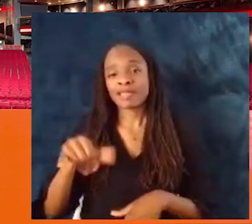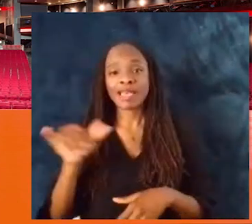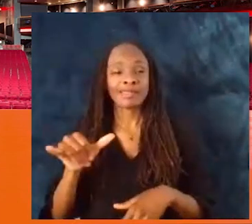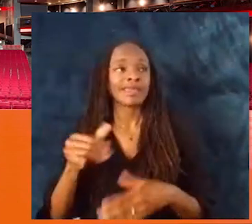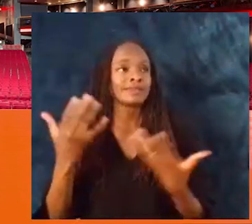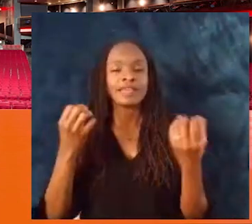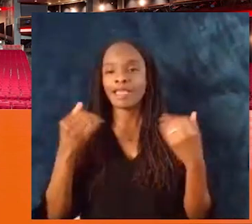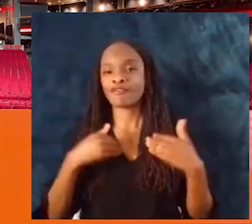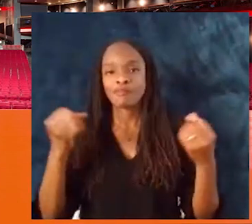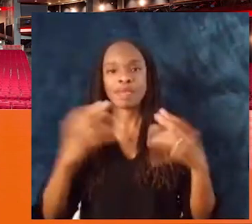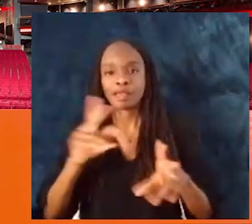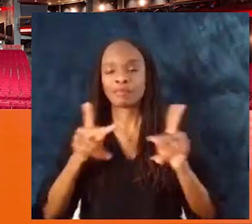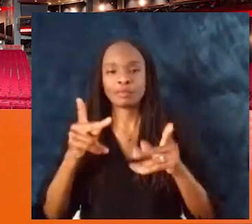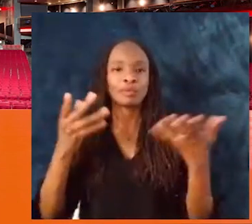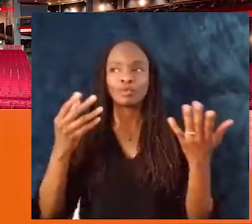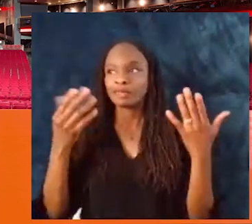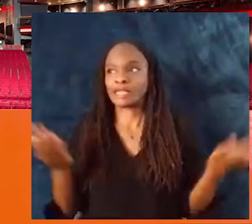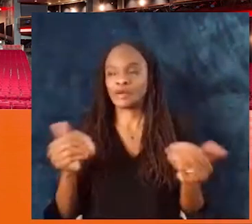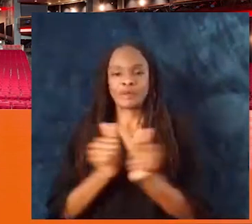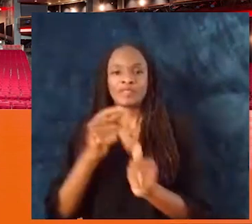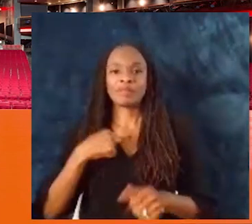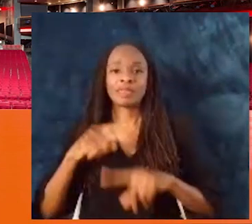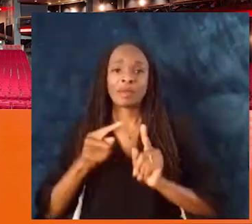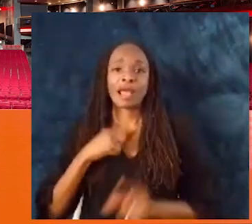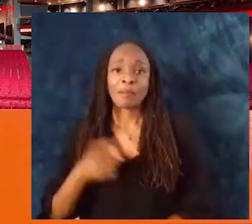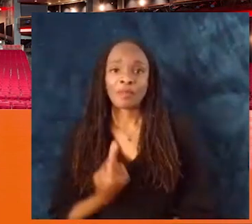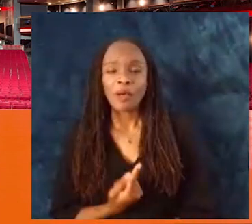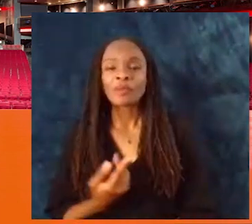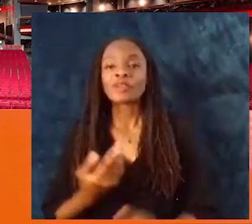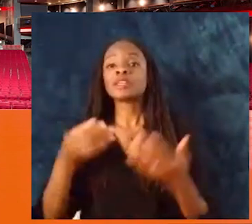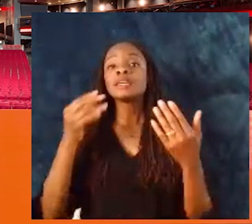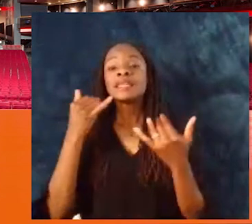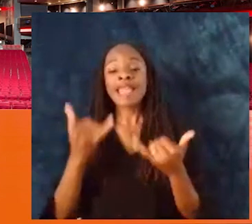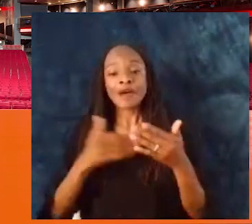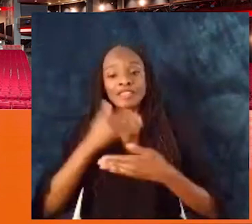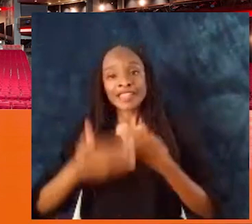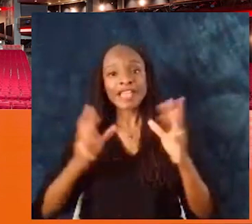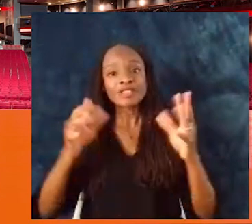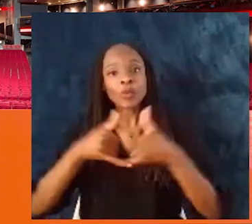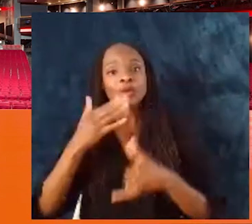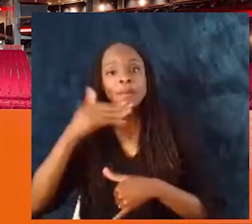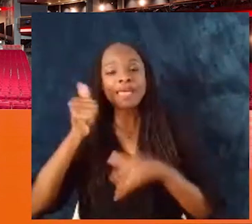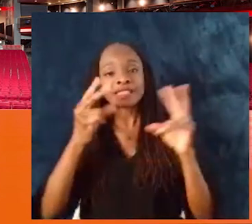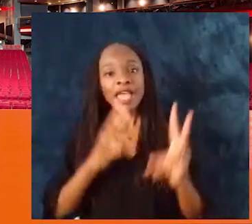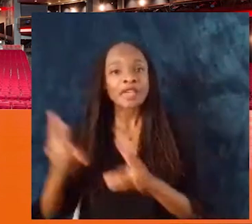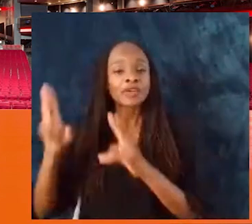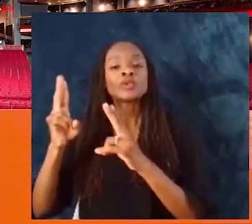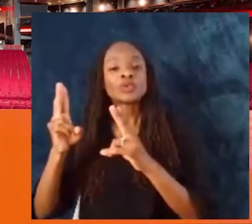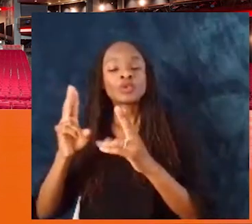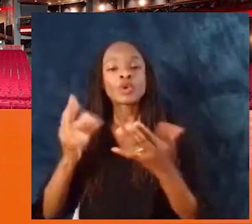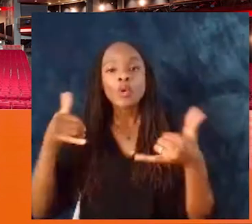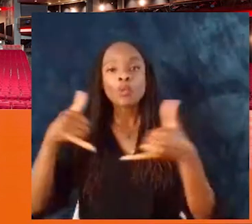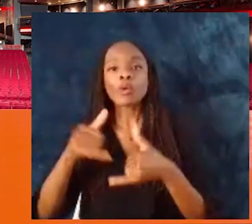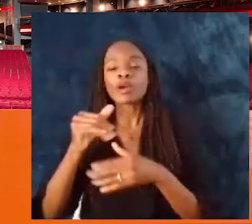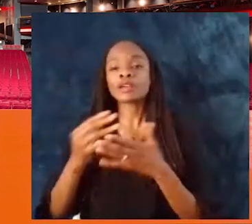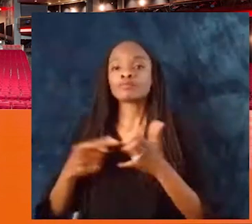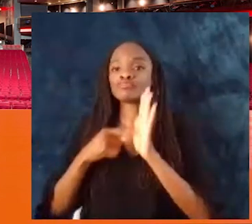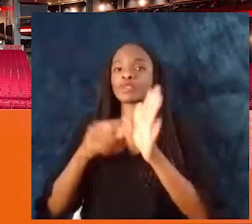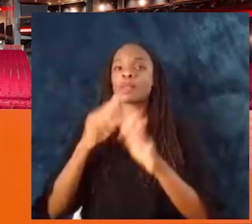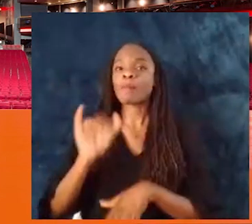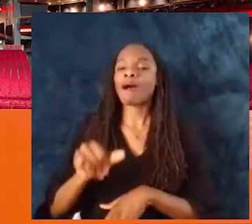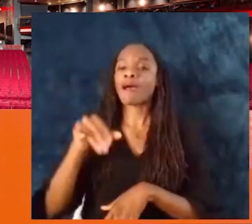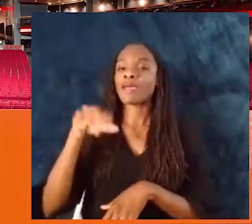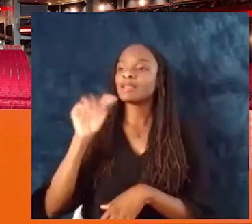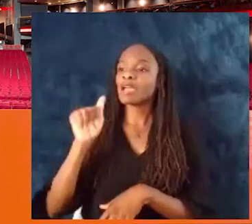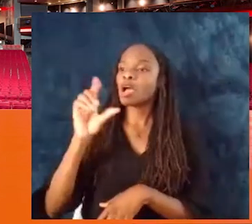myself. But our next award is the Best Editor Award presented by Adobe. And this presenter, she really doesn't